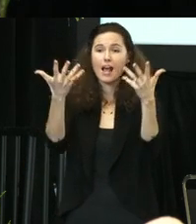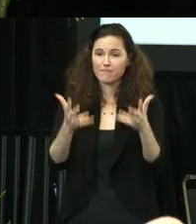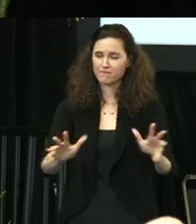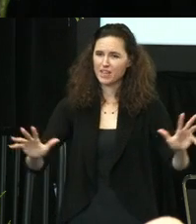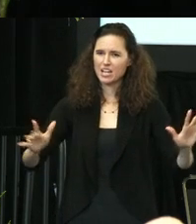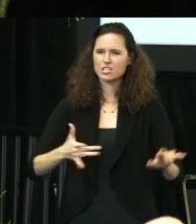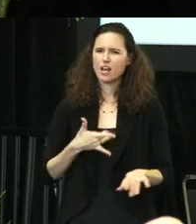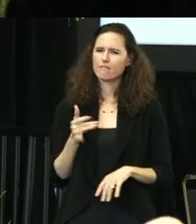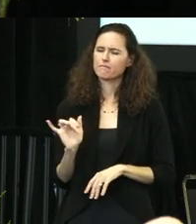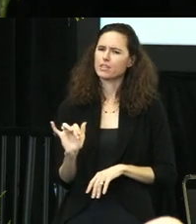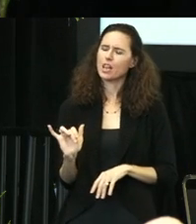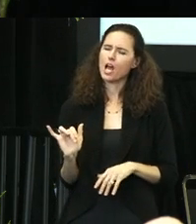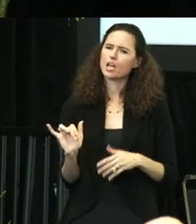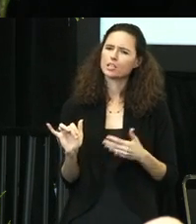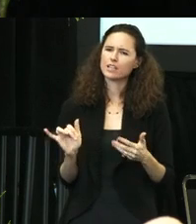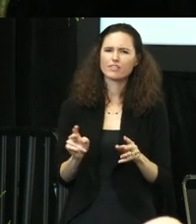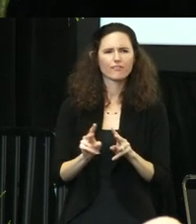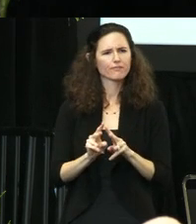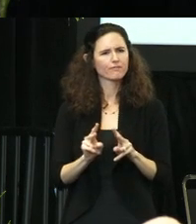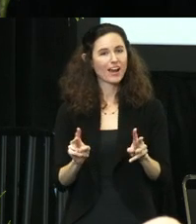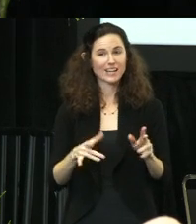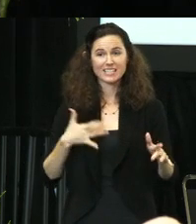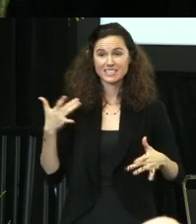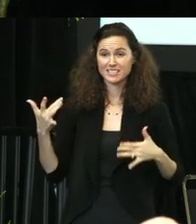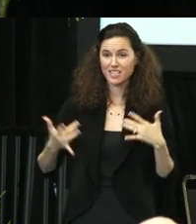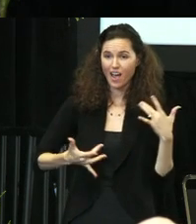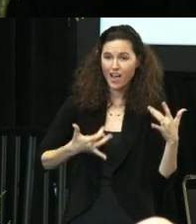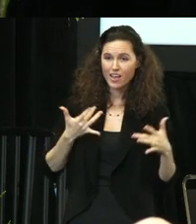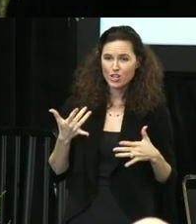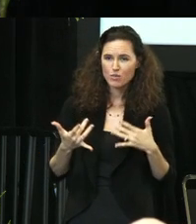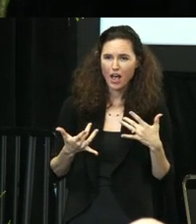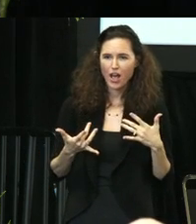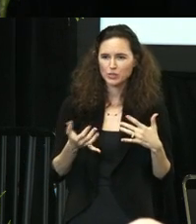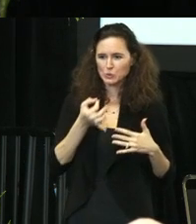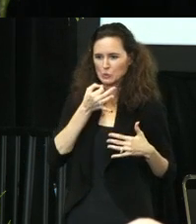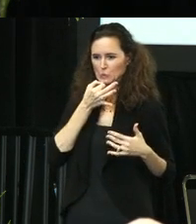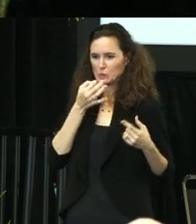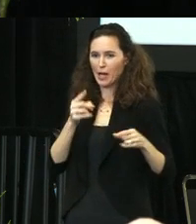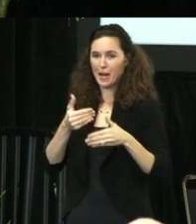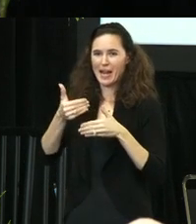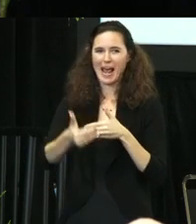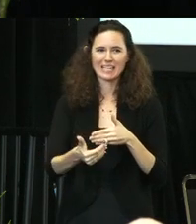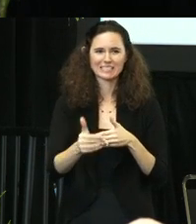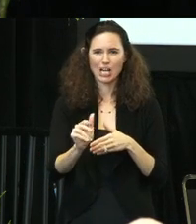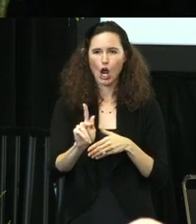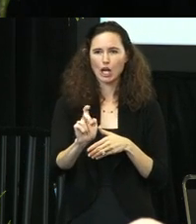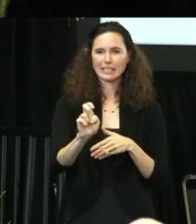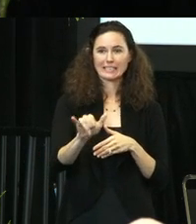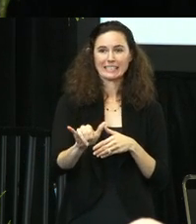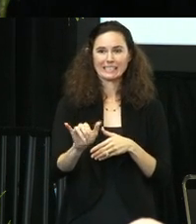I feel very excited about what's coming next, and that is our keynote speakers,